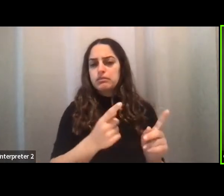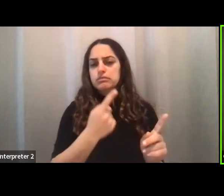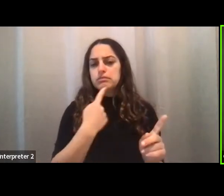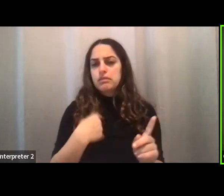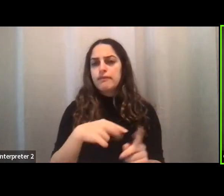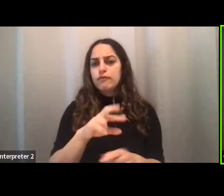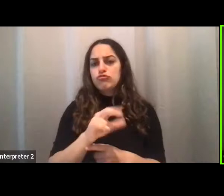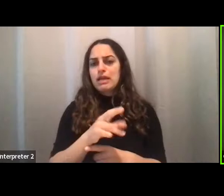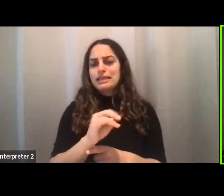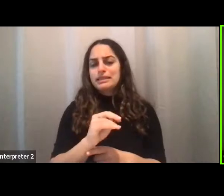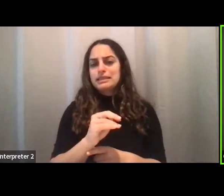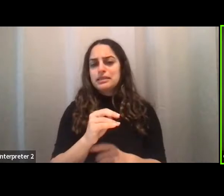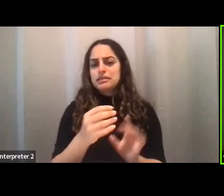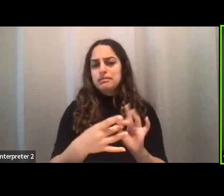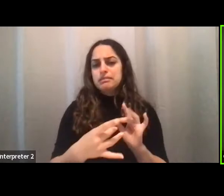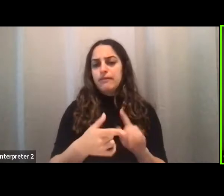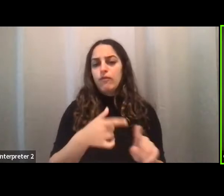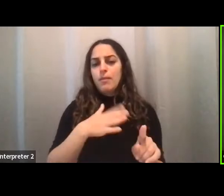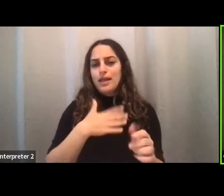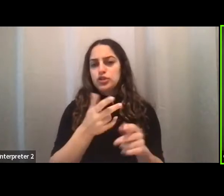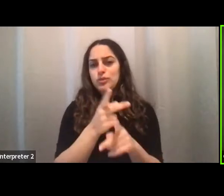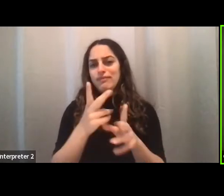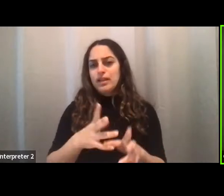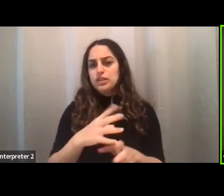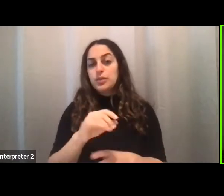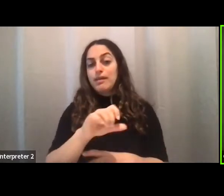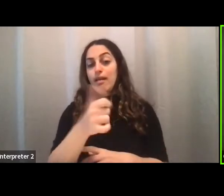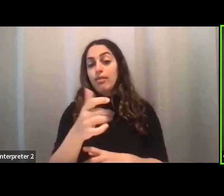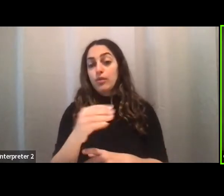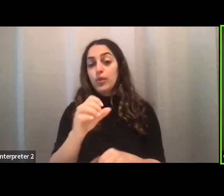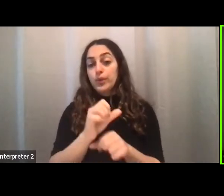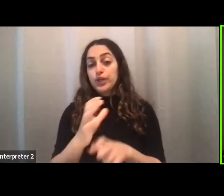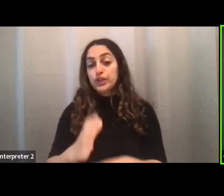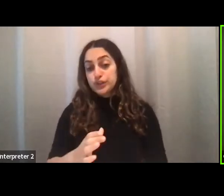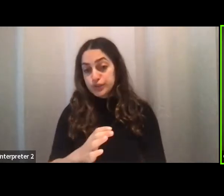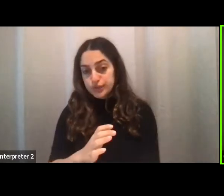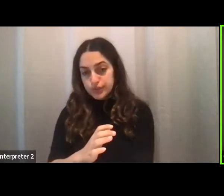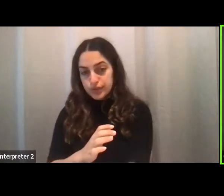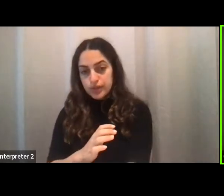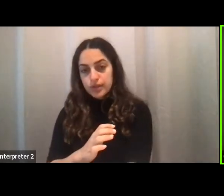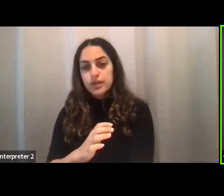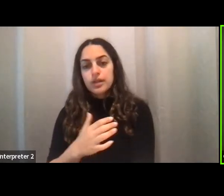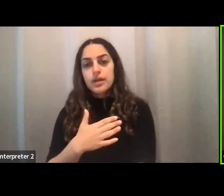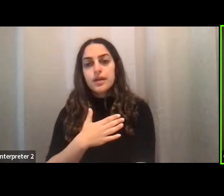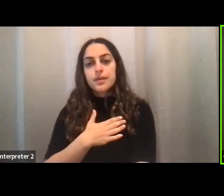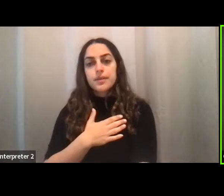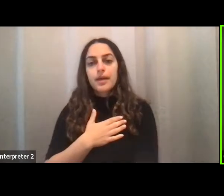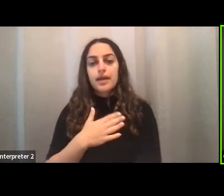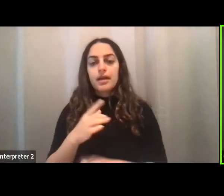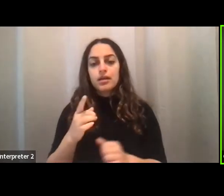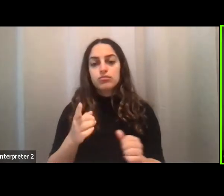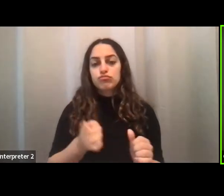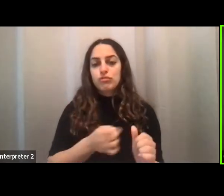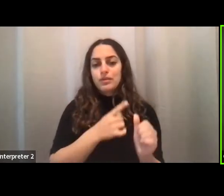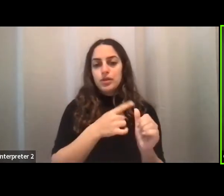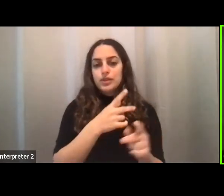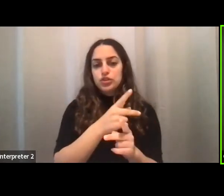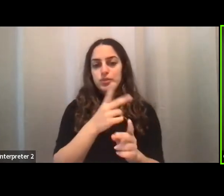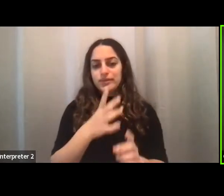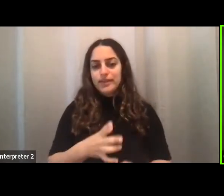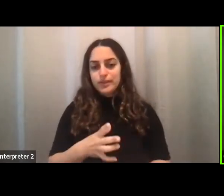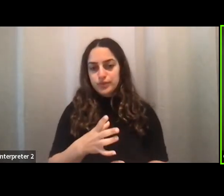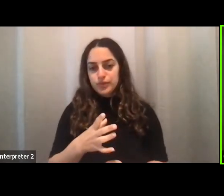supervisor as well as other co-workers uh my primary supervisor he